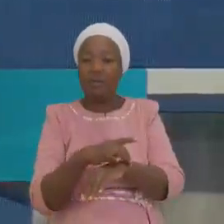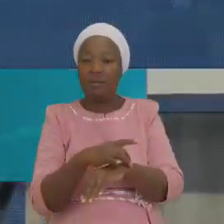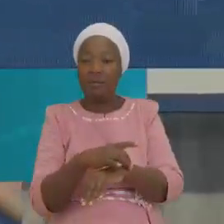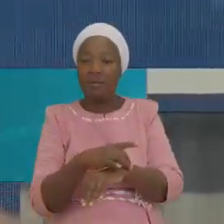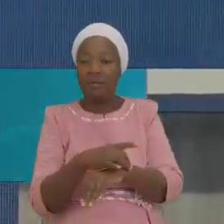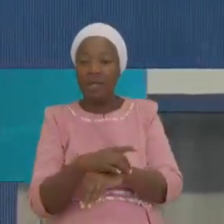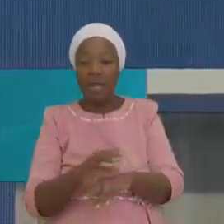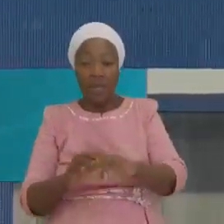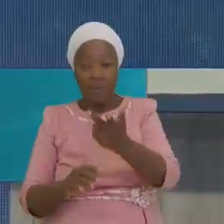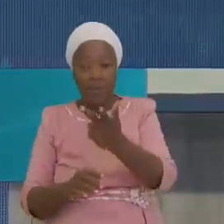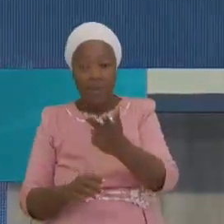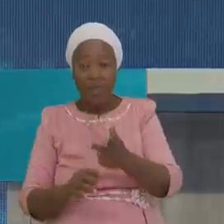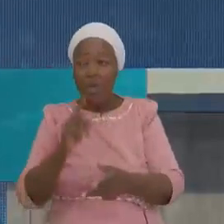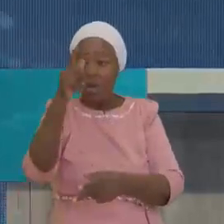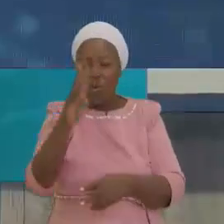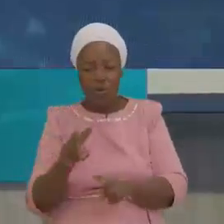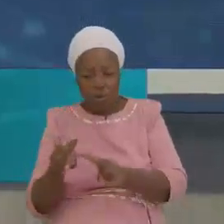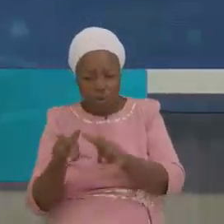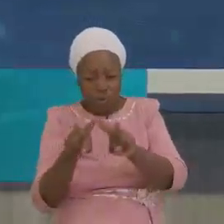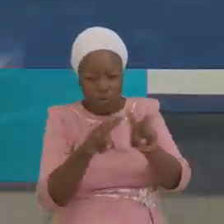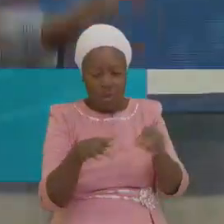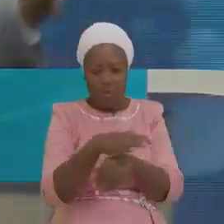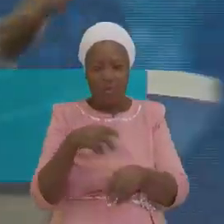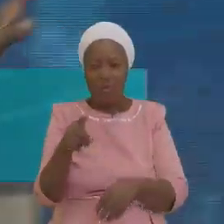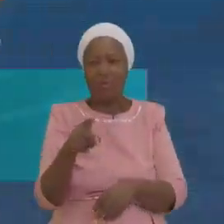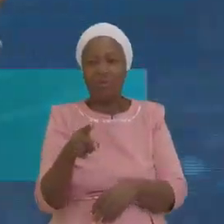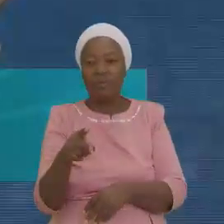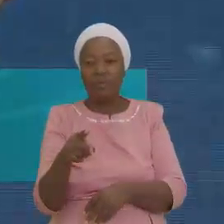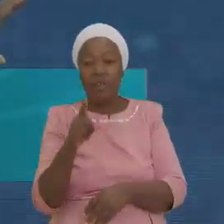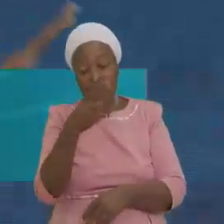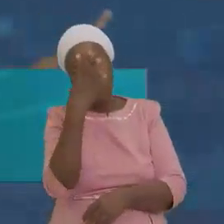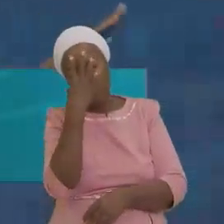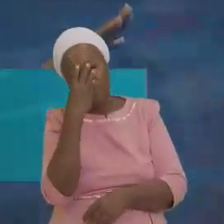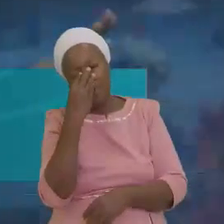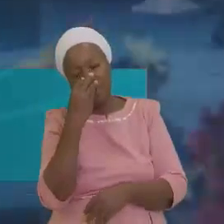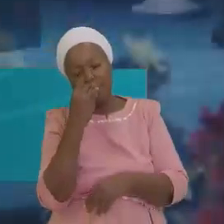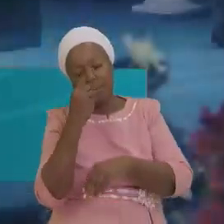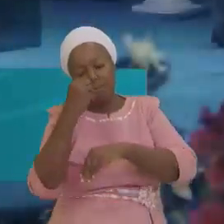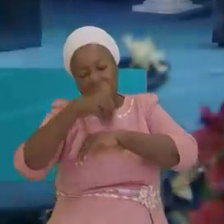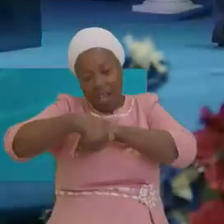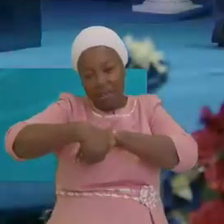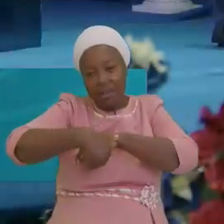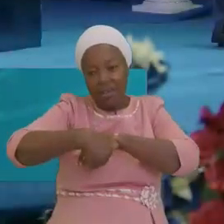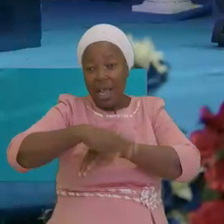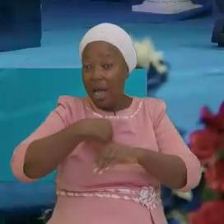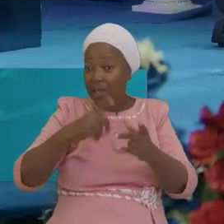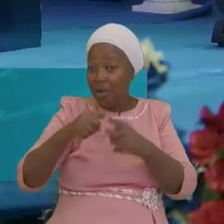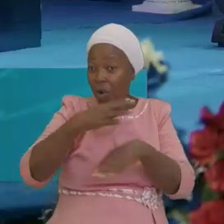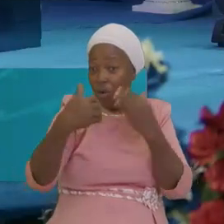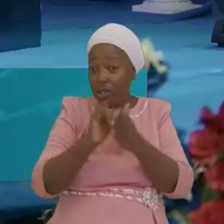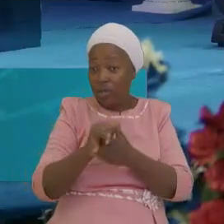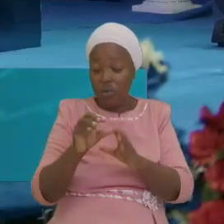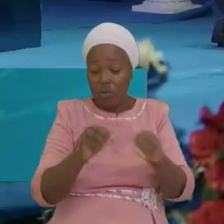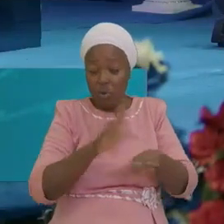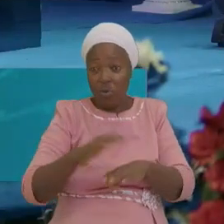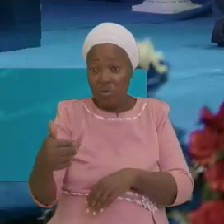Three, God watches over you. You sleep at night, and all that you put on yourself,